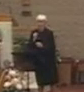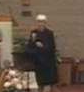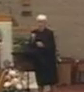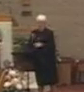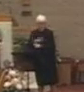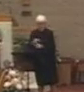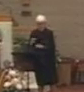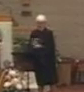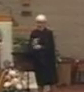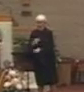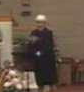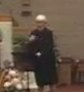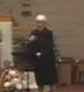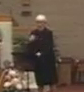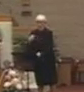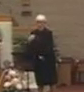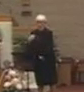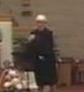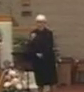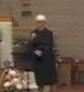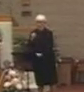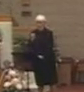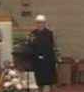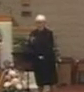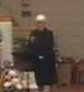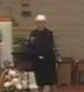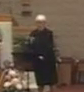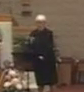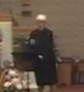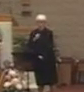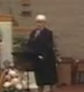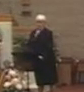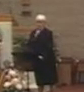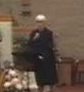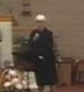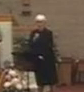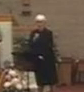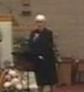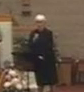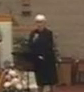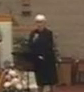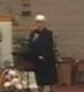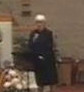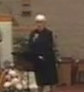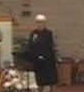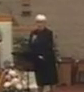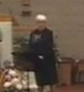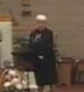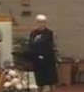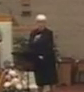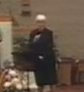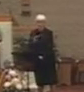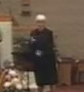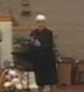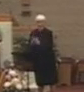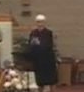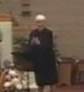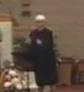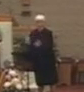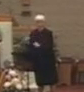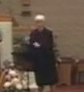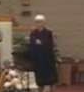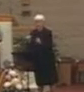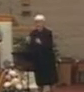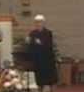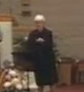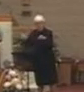today's gospel has Peter, most certainly, but you and I, asking that same question.